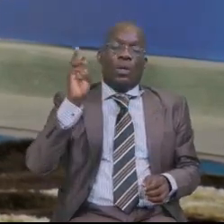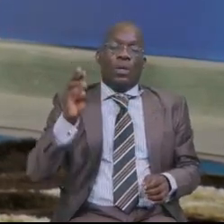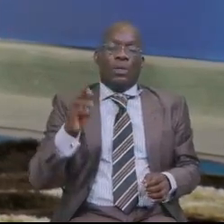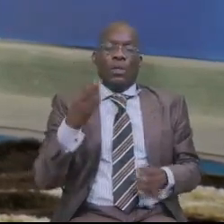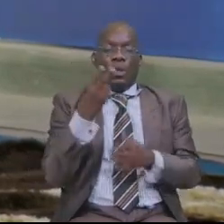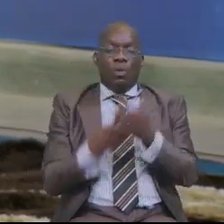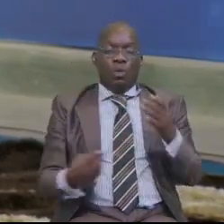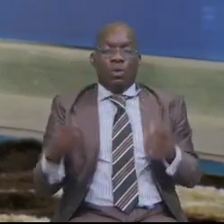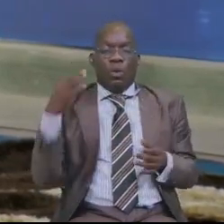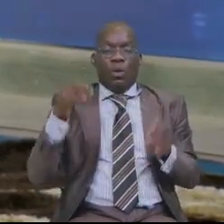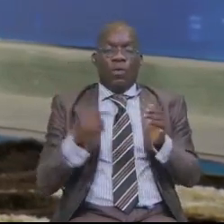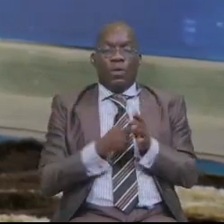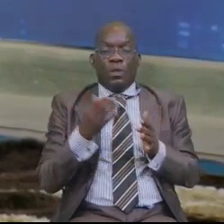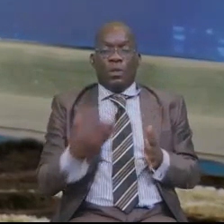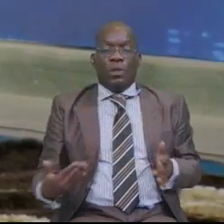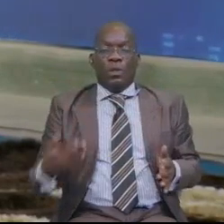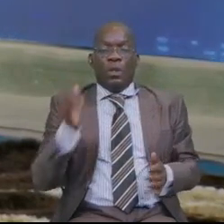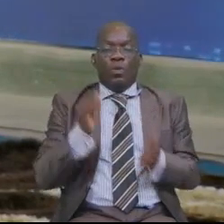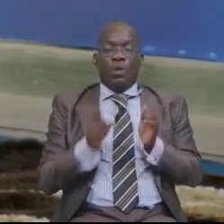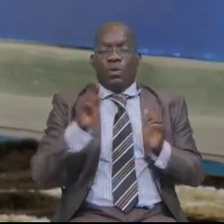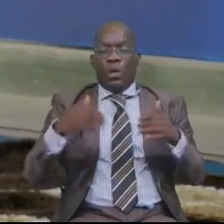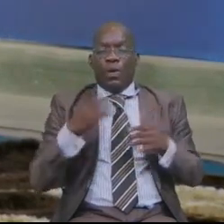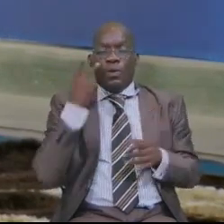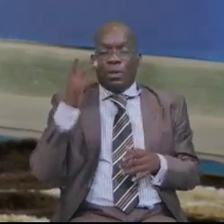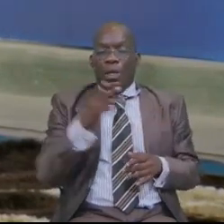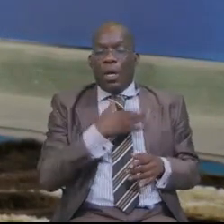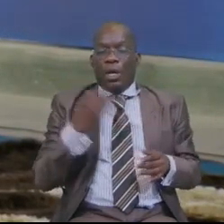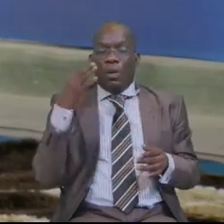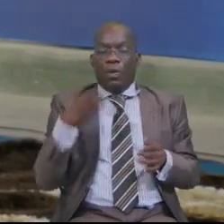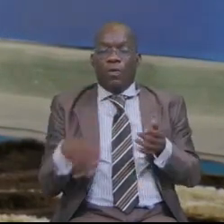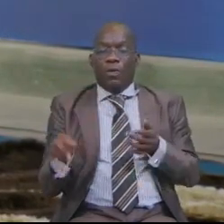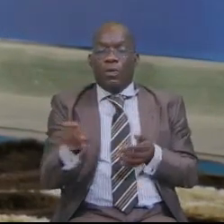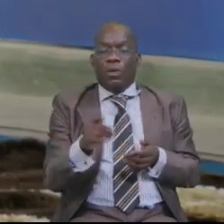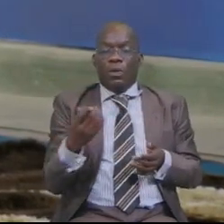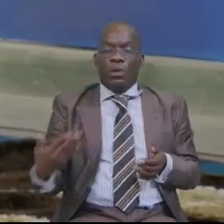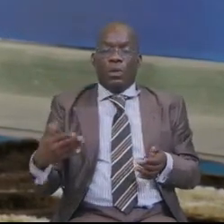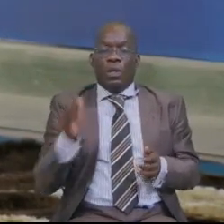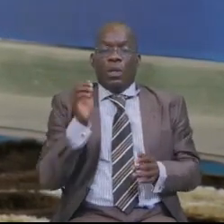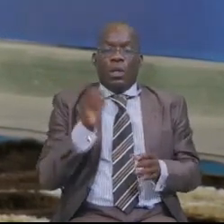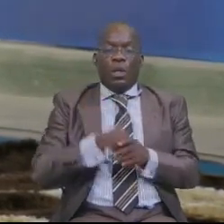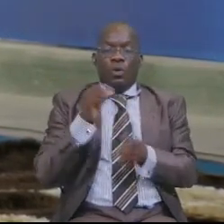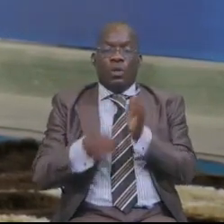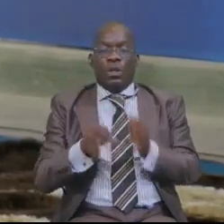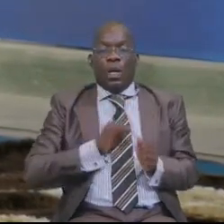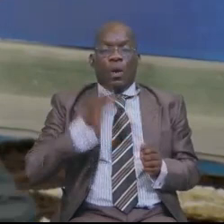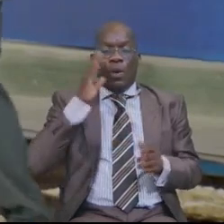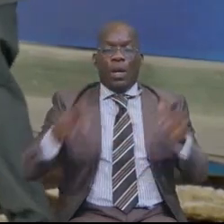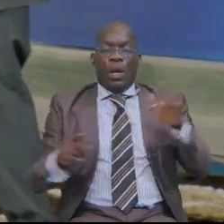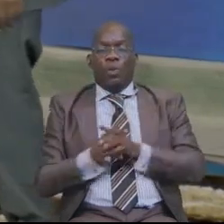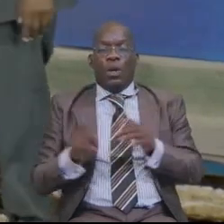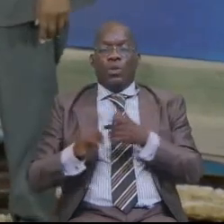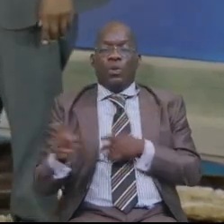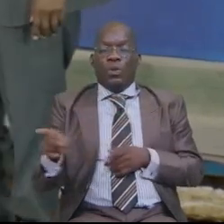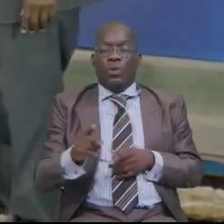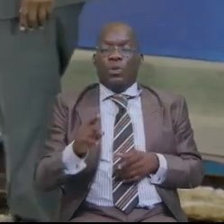thou hast seen, and of the things in the which I will appear unto thee. Then in verse 17 it